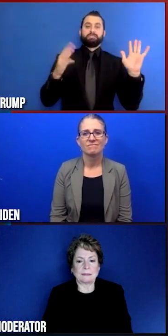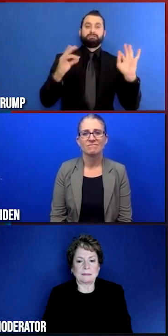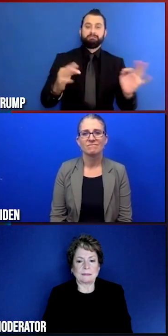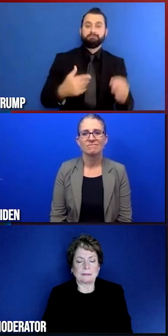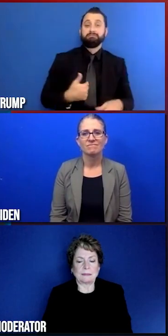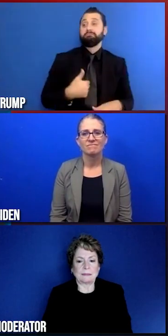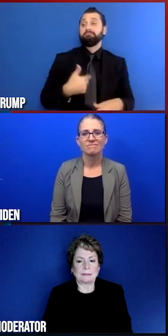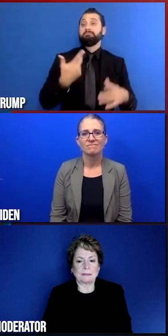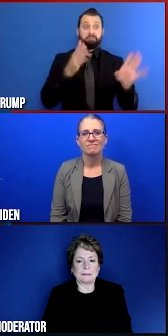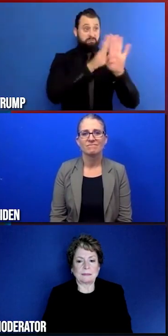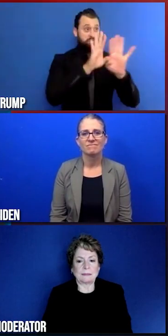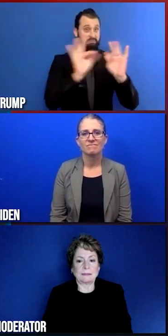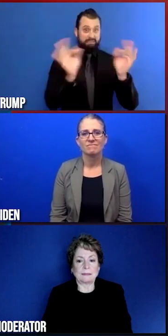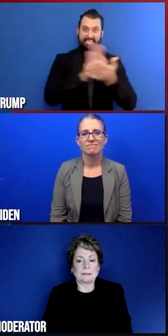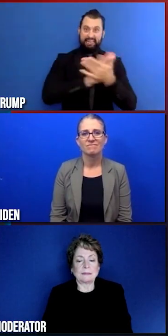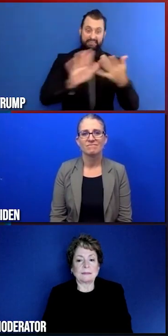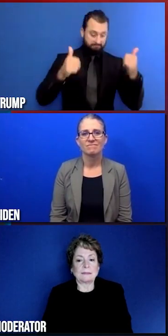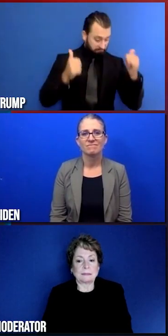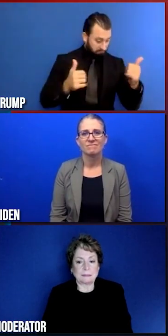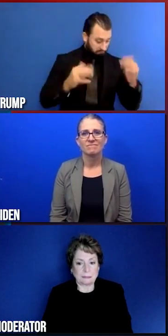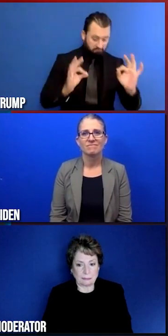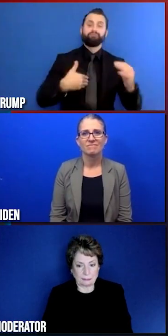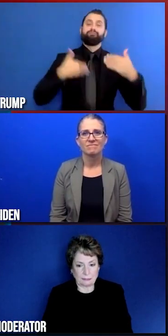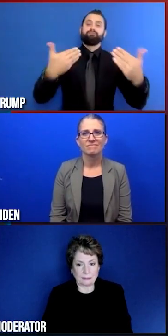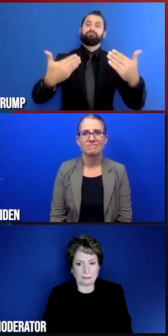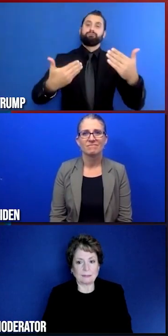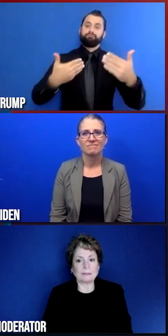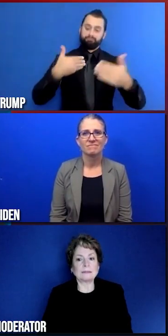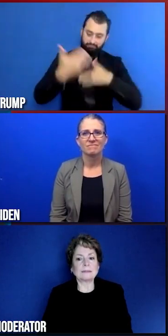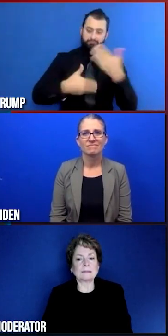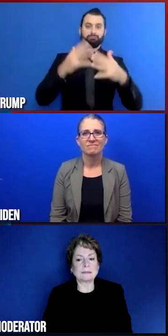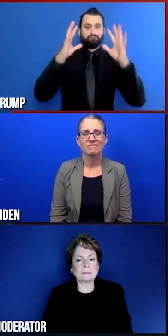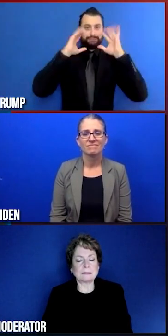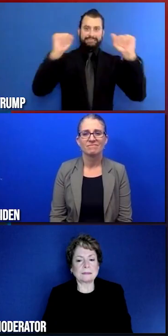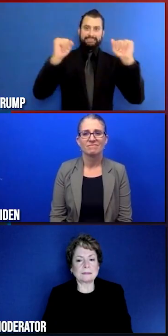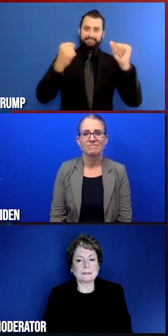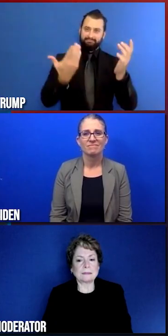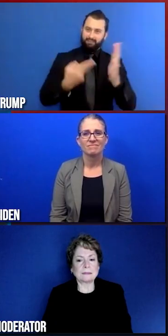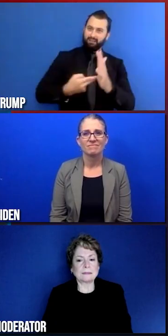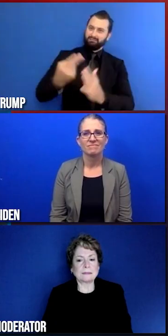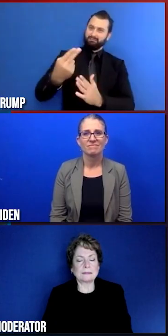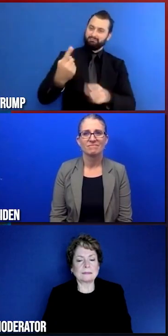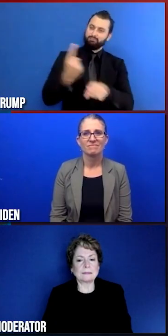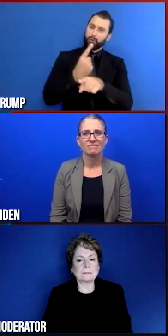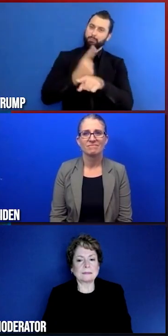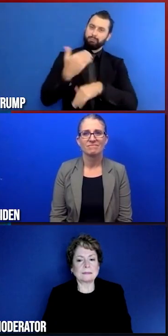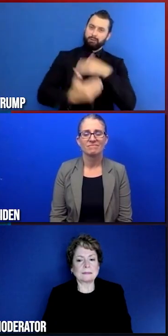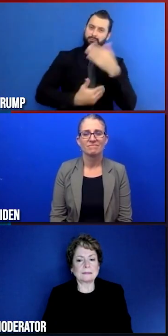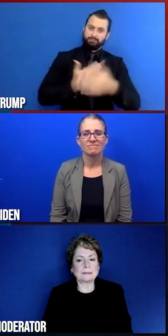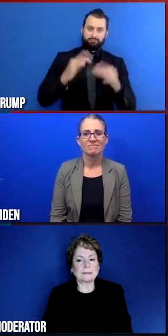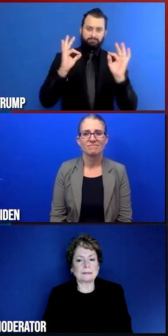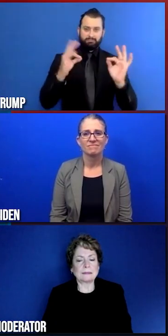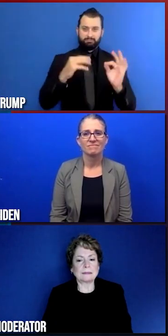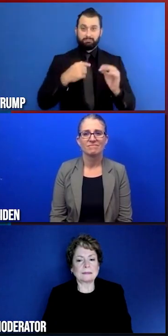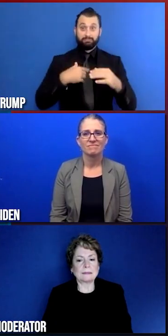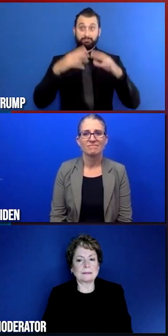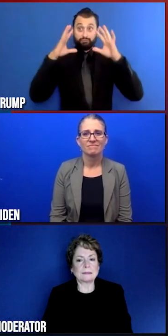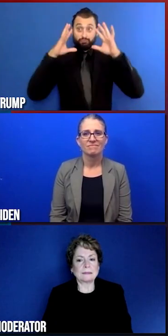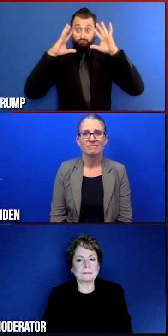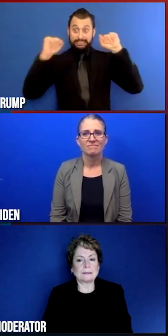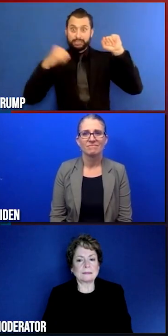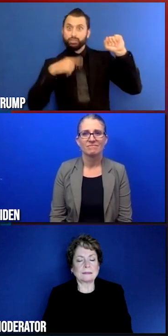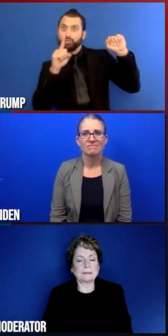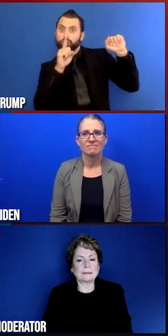So I closed it before I even ran for president, let alone became president. Big difference. He is the